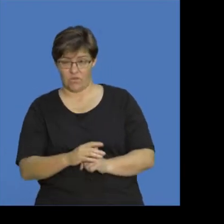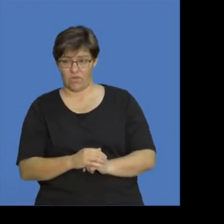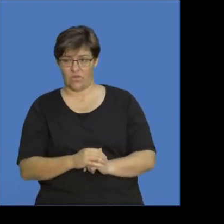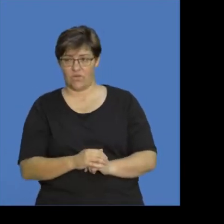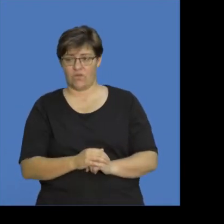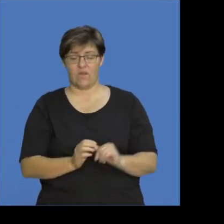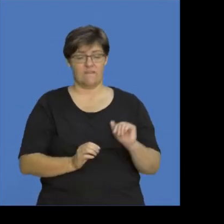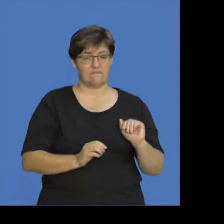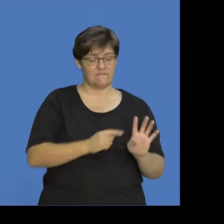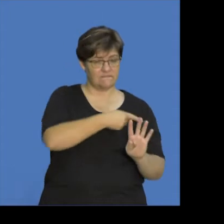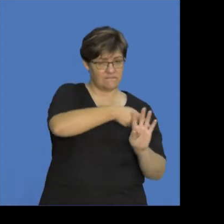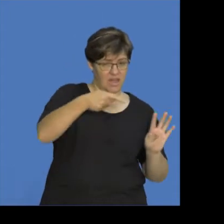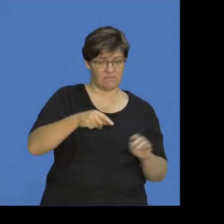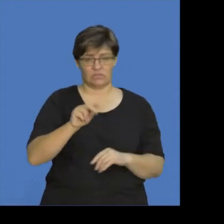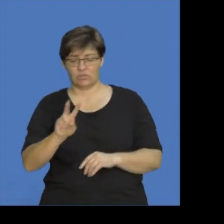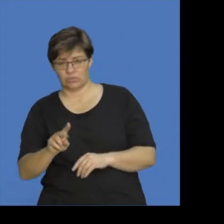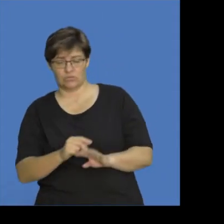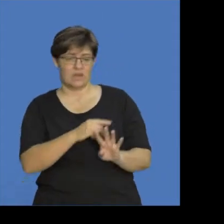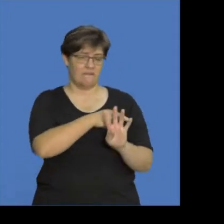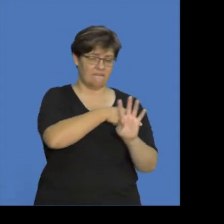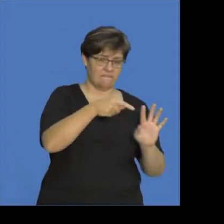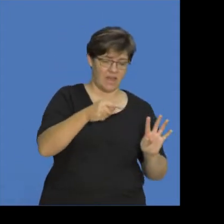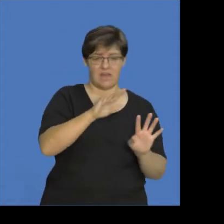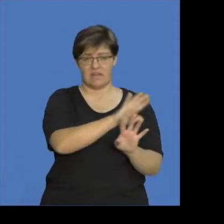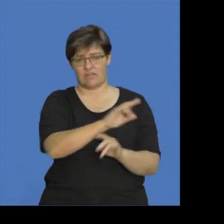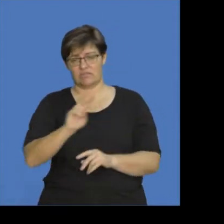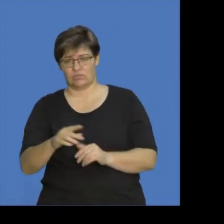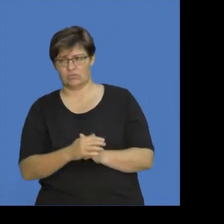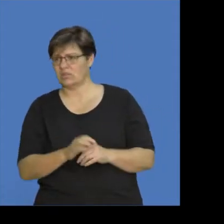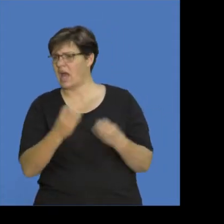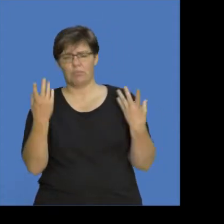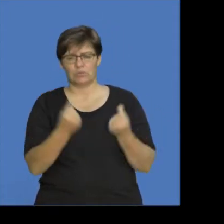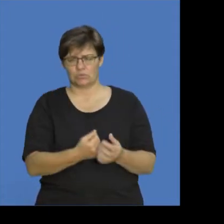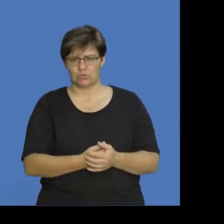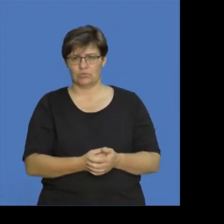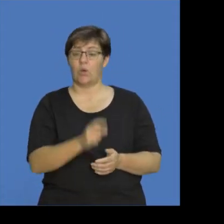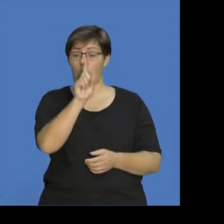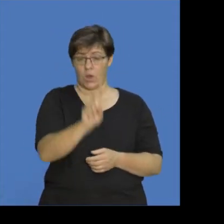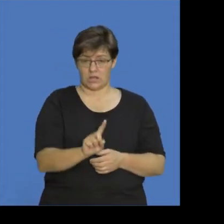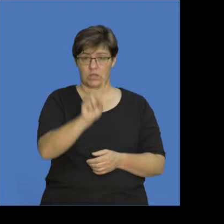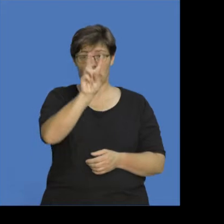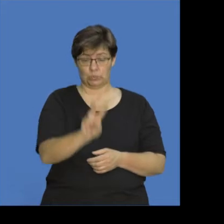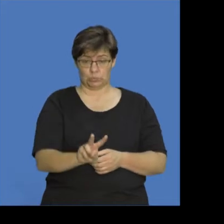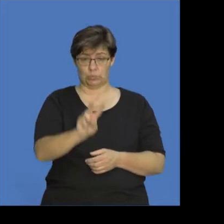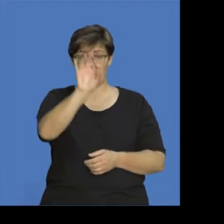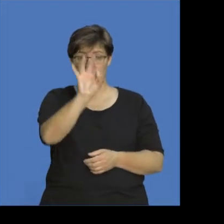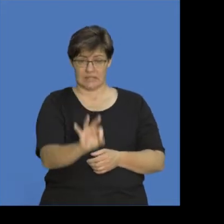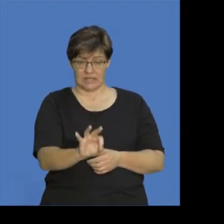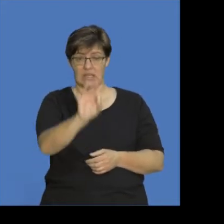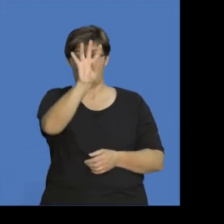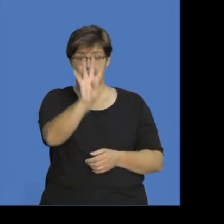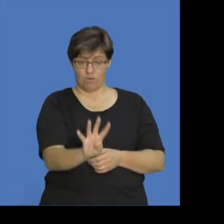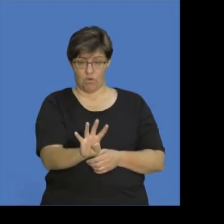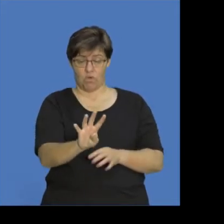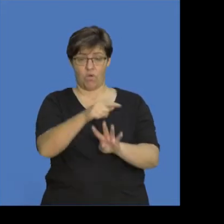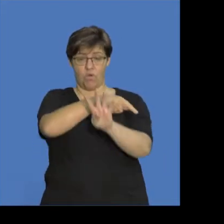4, this is 5 plus 2, and this is 5, and this is 2. How do we do this? This is 1, this is 2,